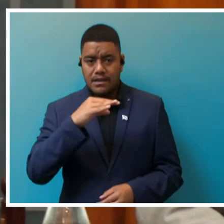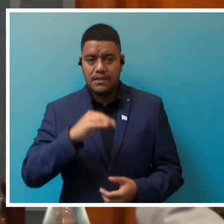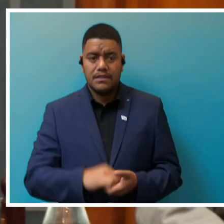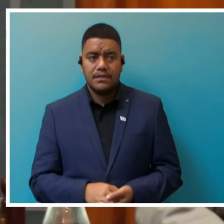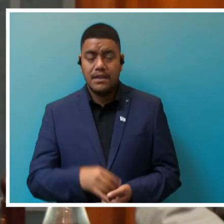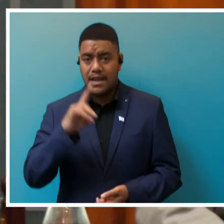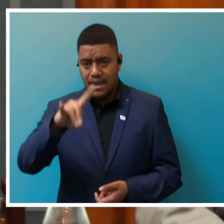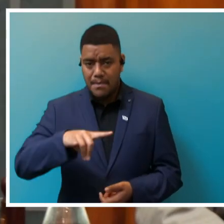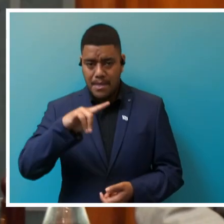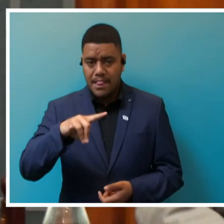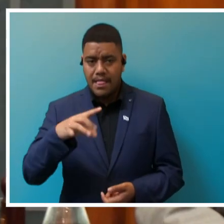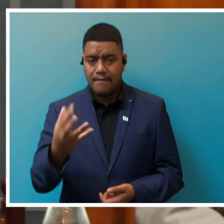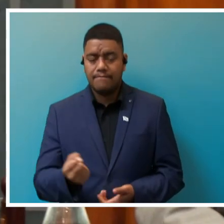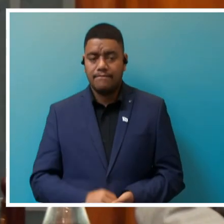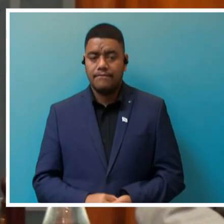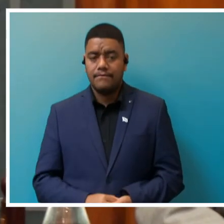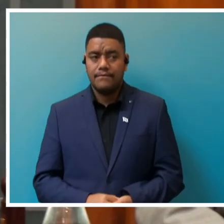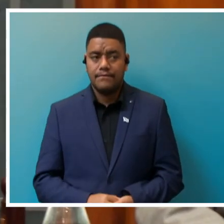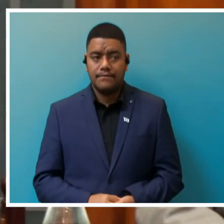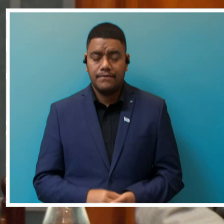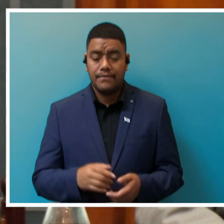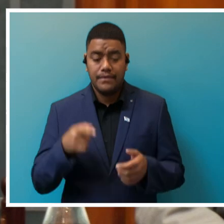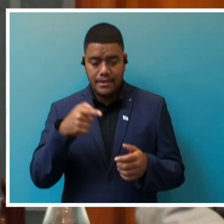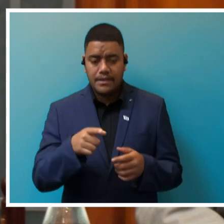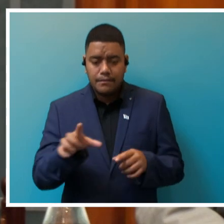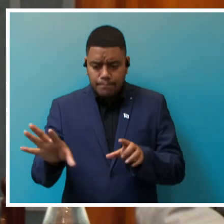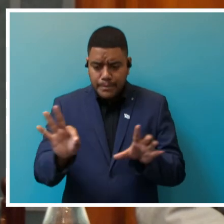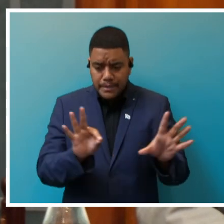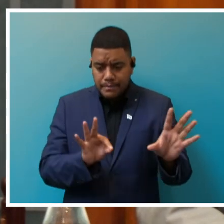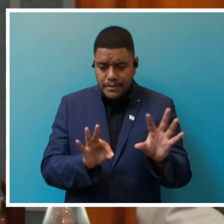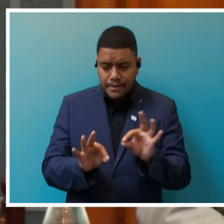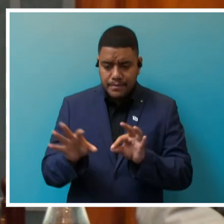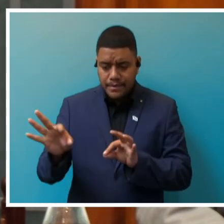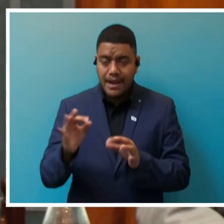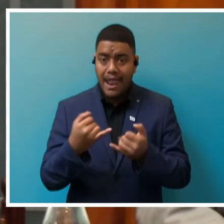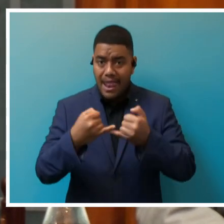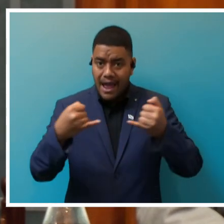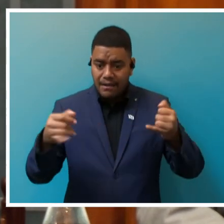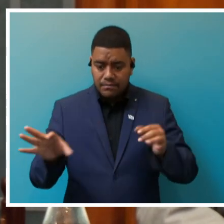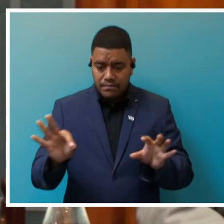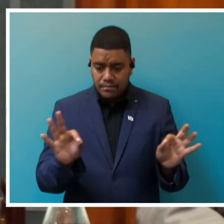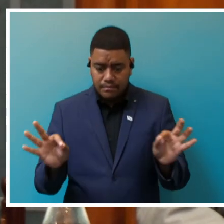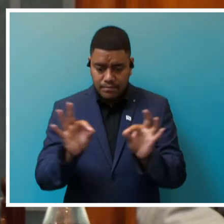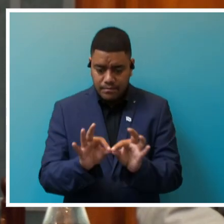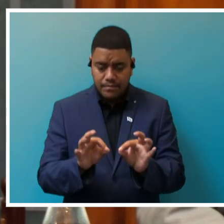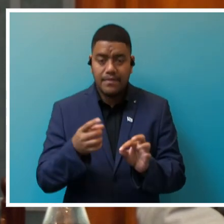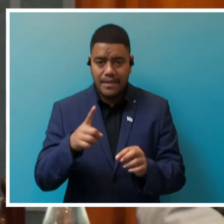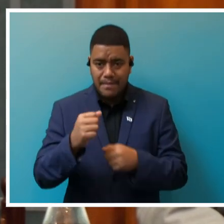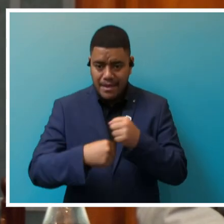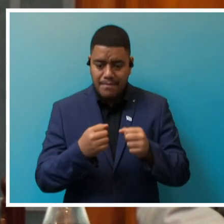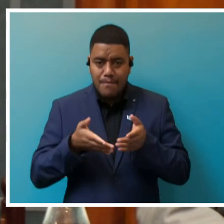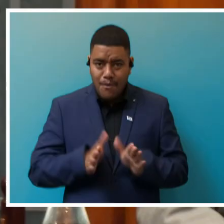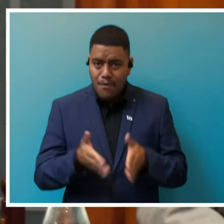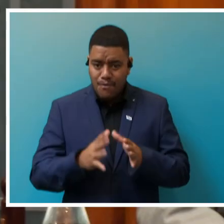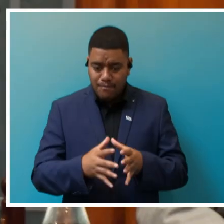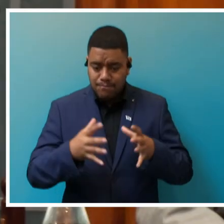animals. Breeders are carefully selected based on the breeding lines, breeding performance record, and